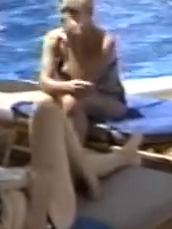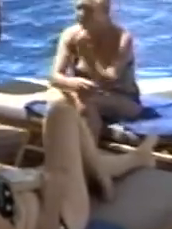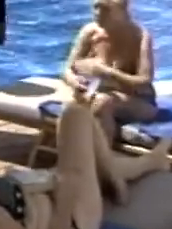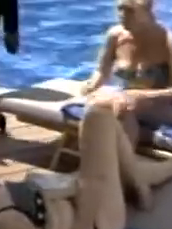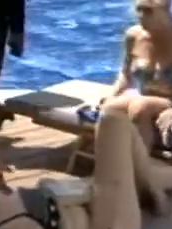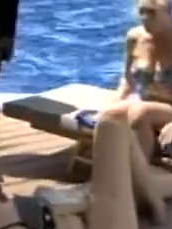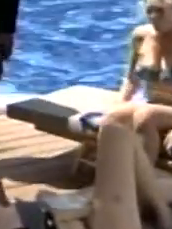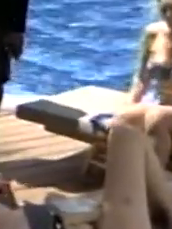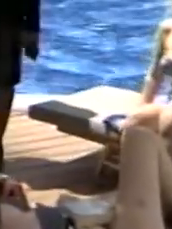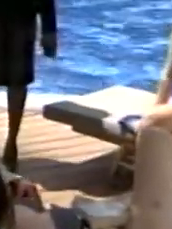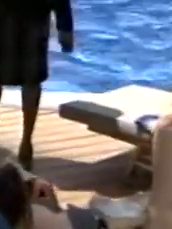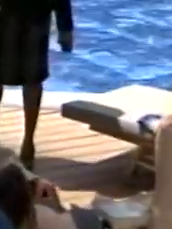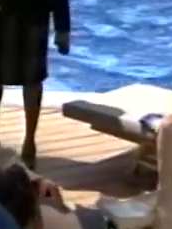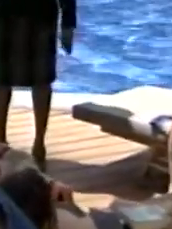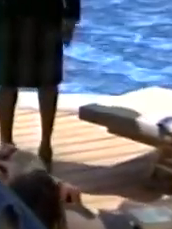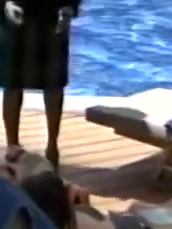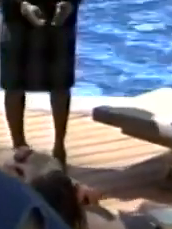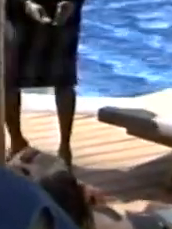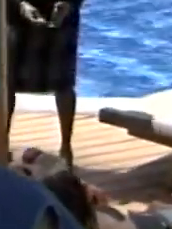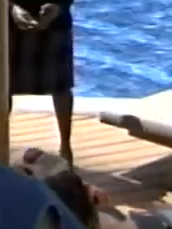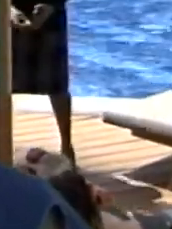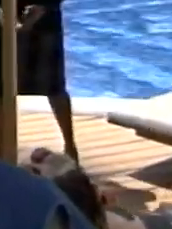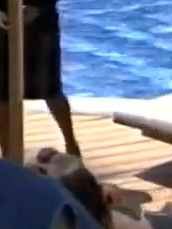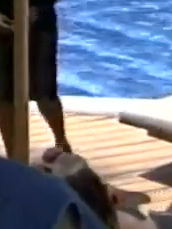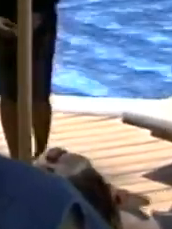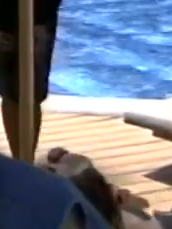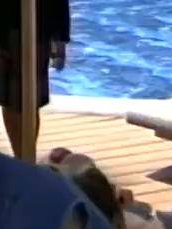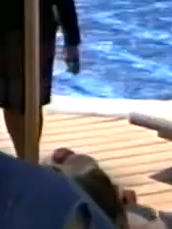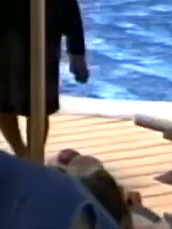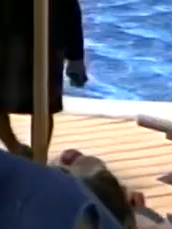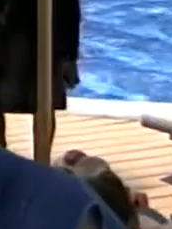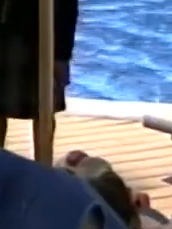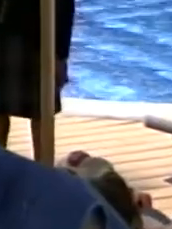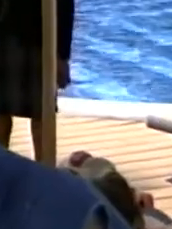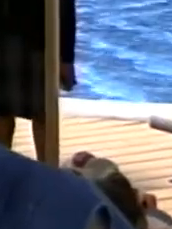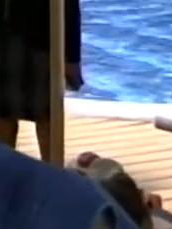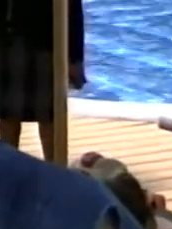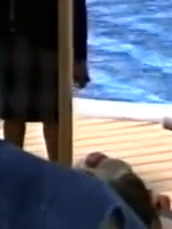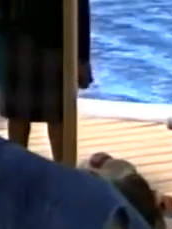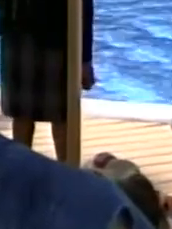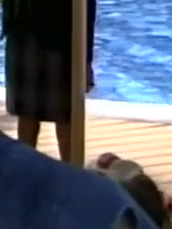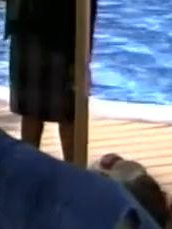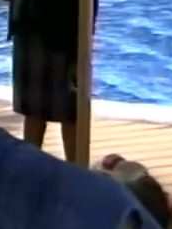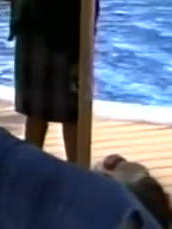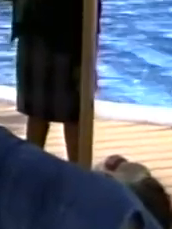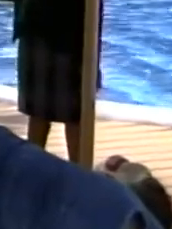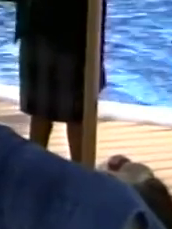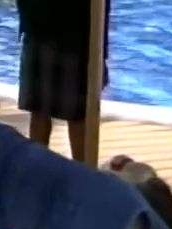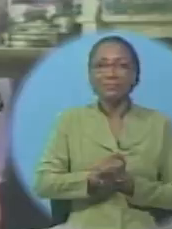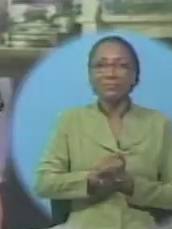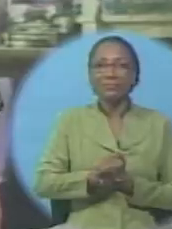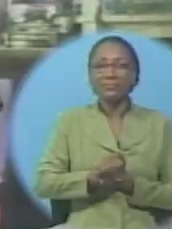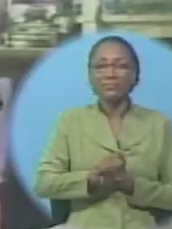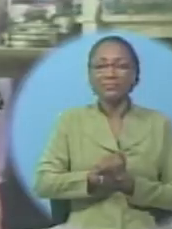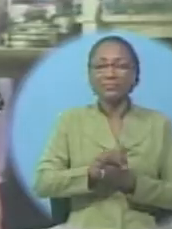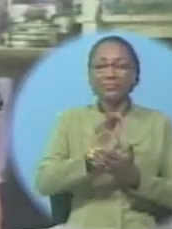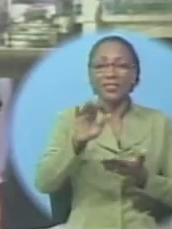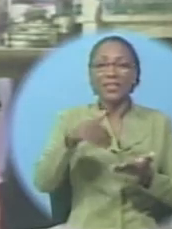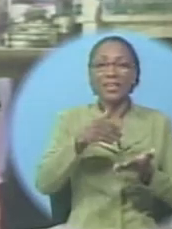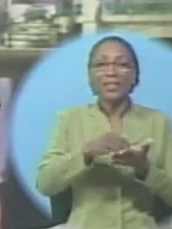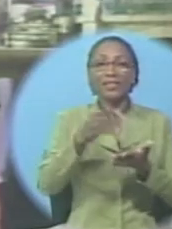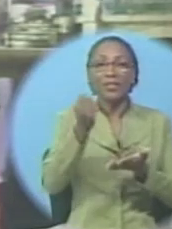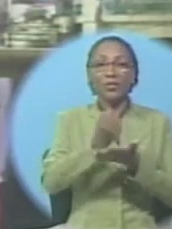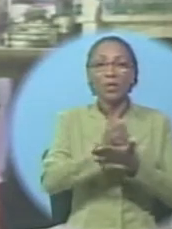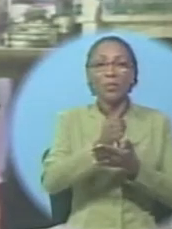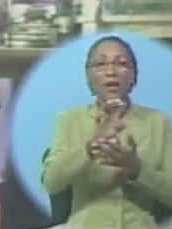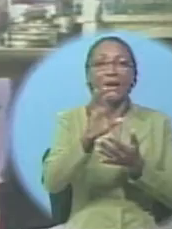Group are the Colony Club, Tamarind and Crystal Cove, Turtle Beach, and Daphne's. The Central